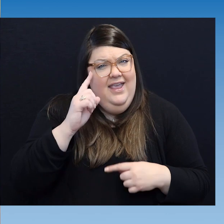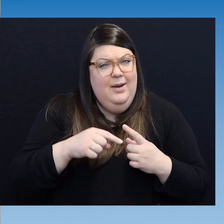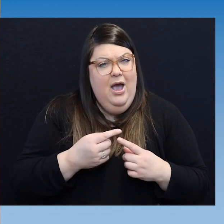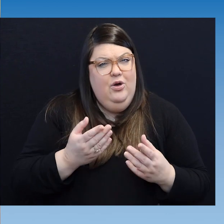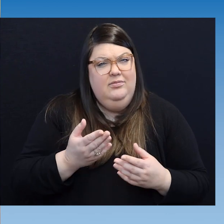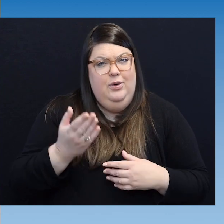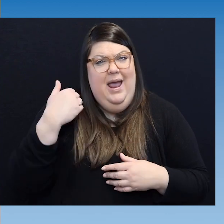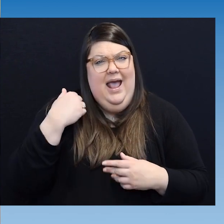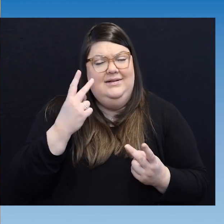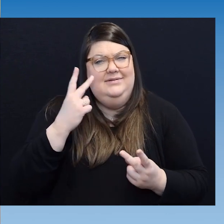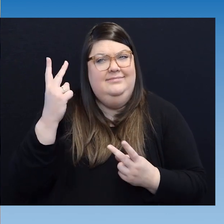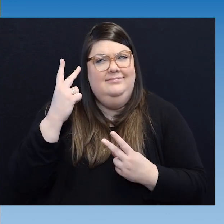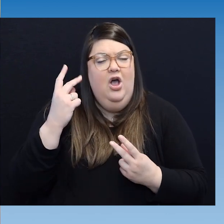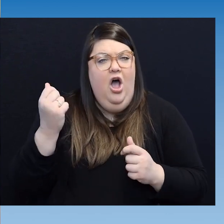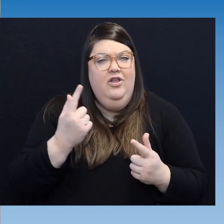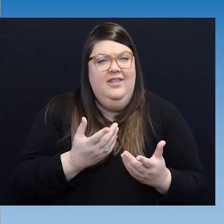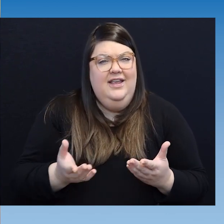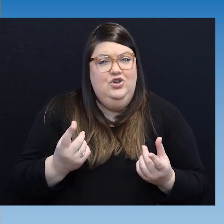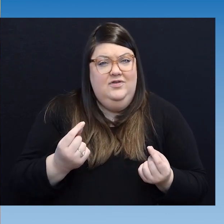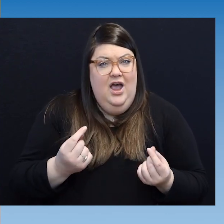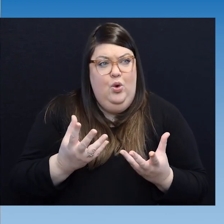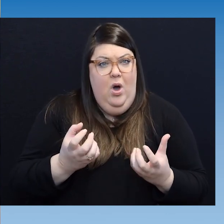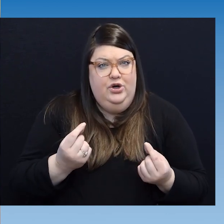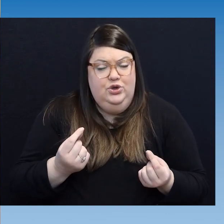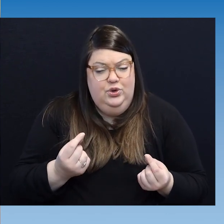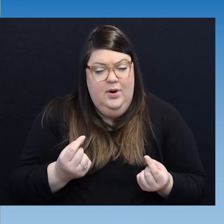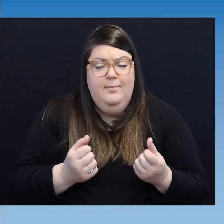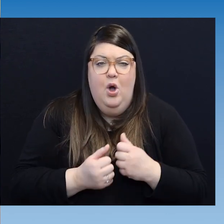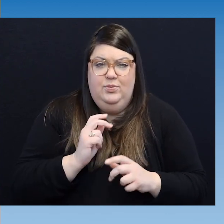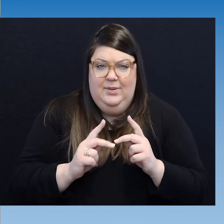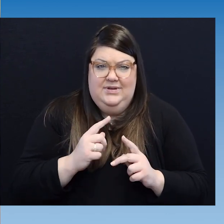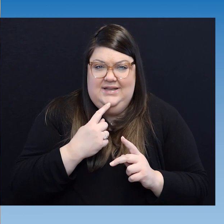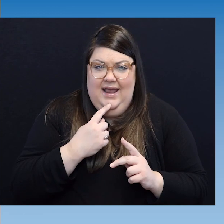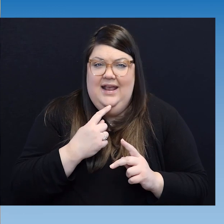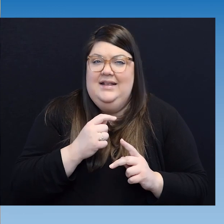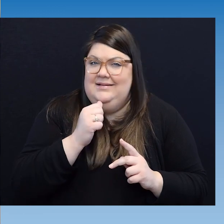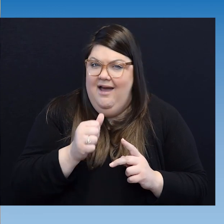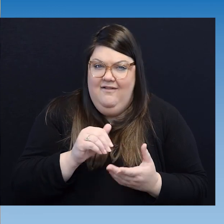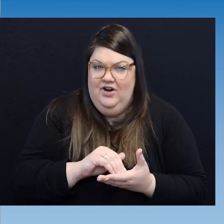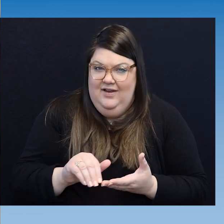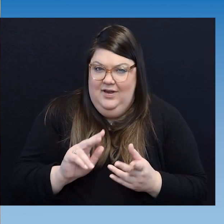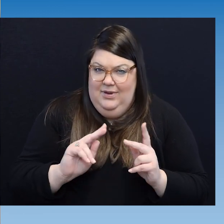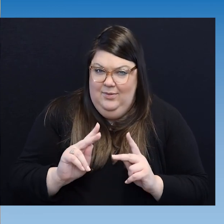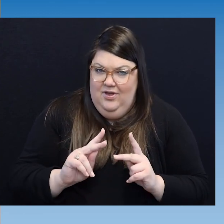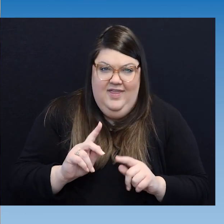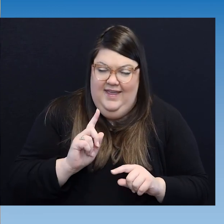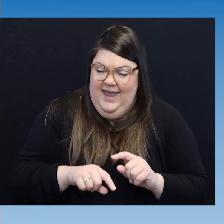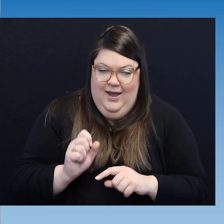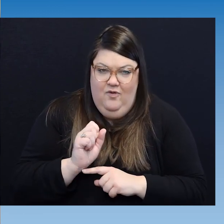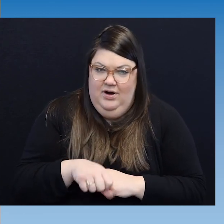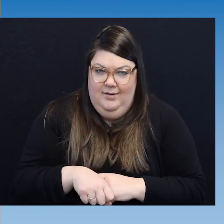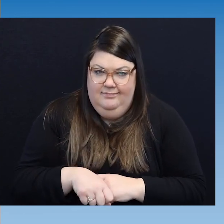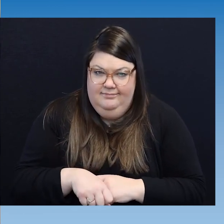the things that you've done and all the things that you want to do. And most people say is the unforgiveness that they can't get over,